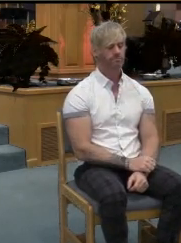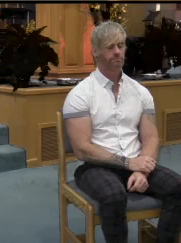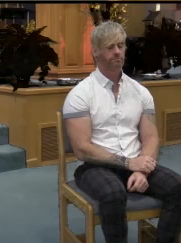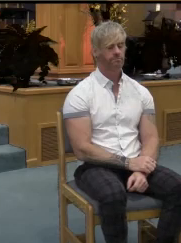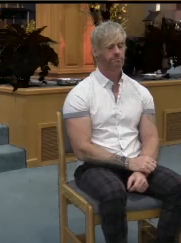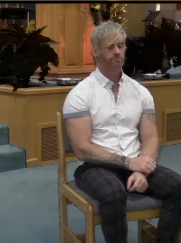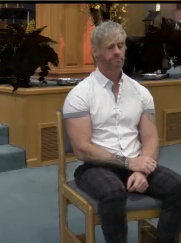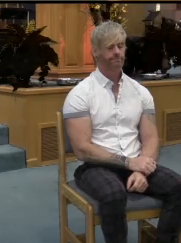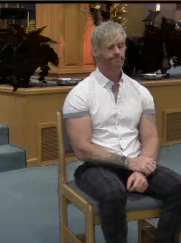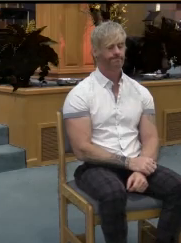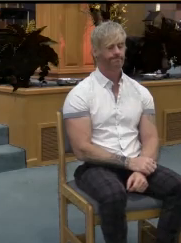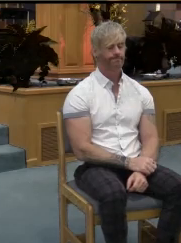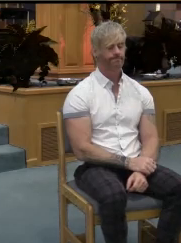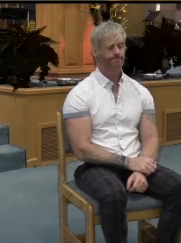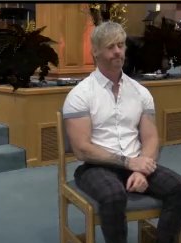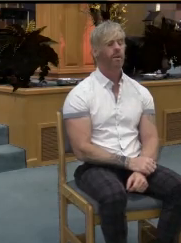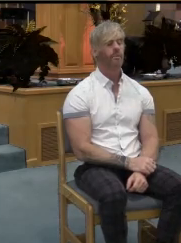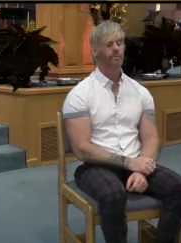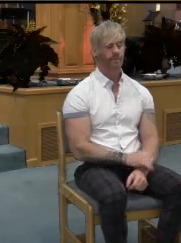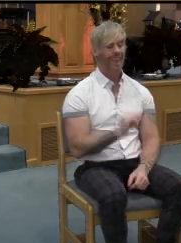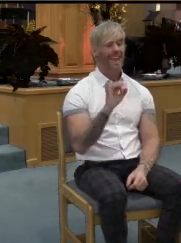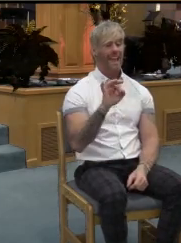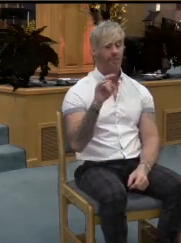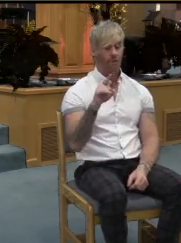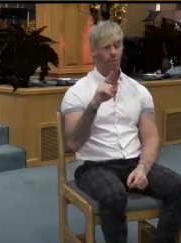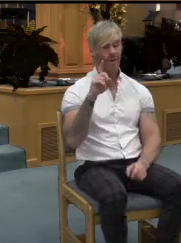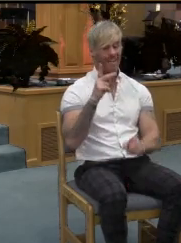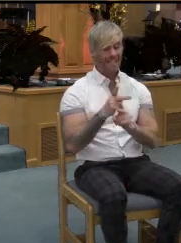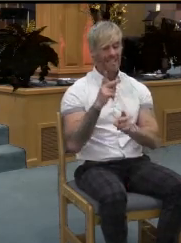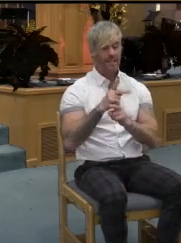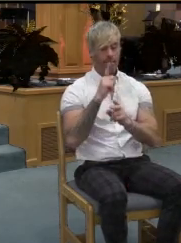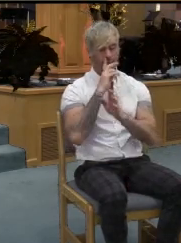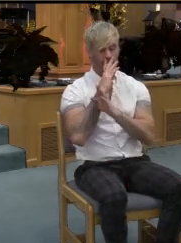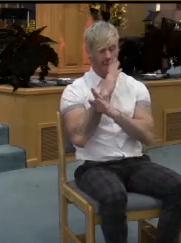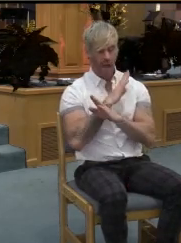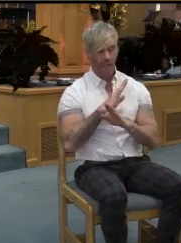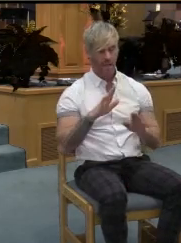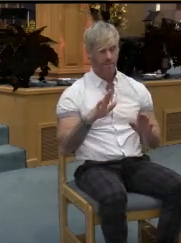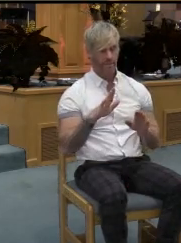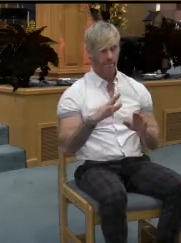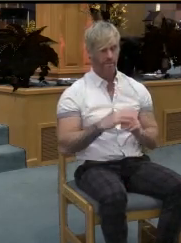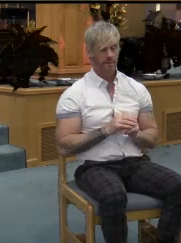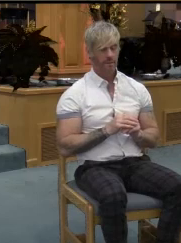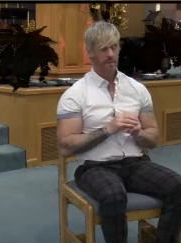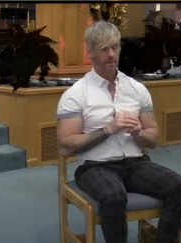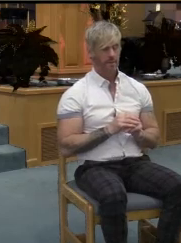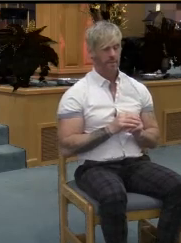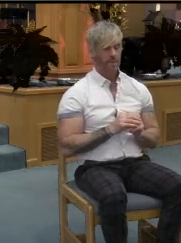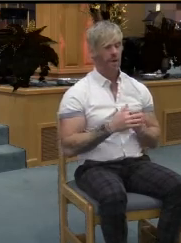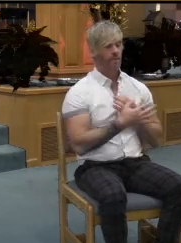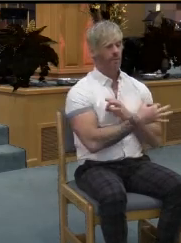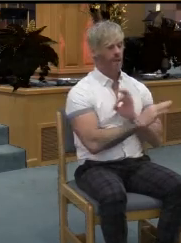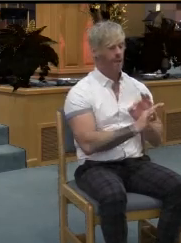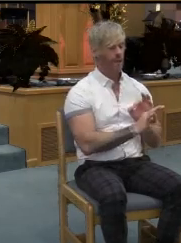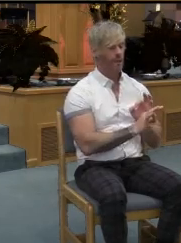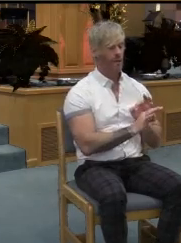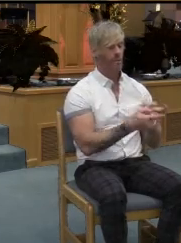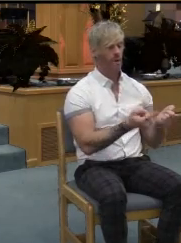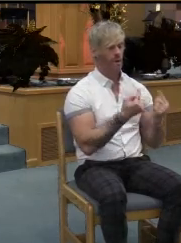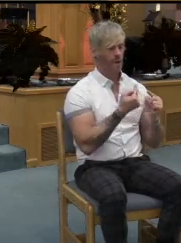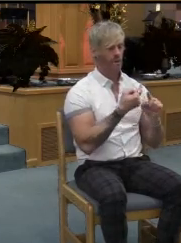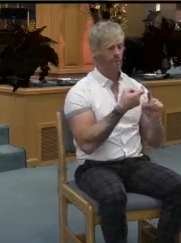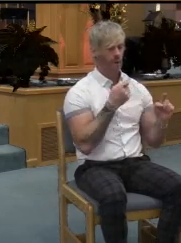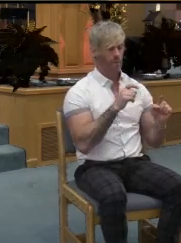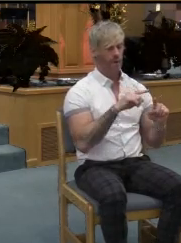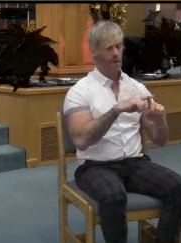from another place. But you and your father's house will be destroyed. Who knows, perhaps you have come to your royal position for such